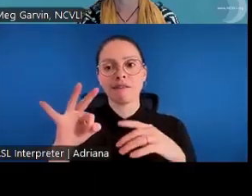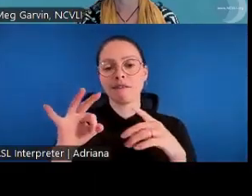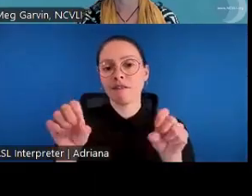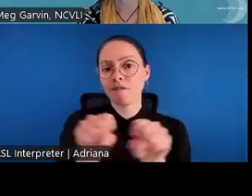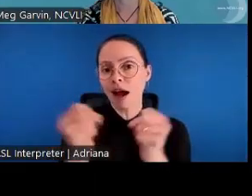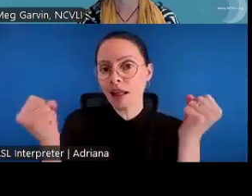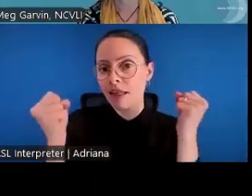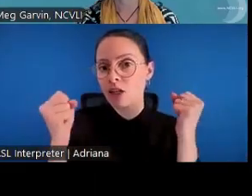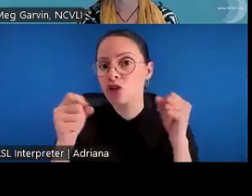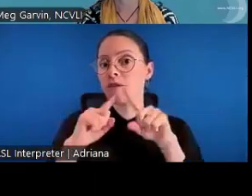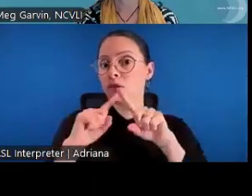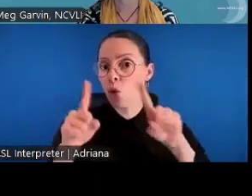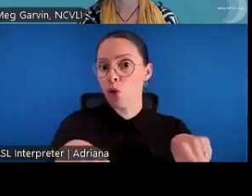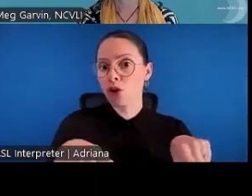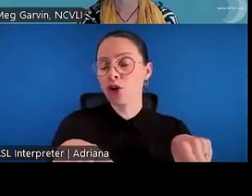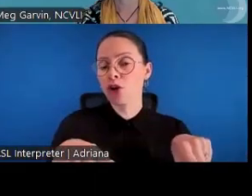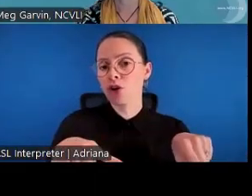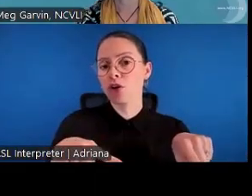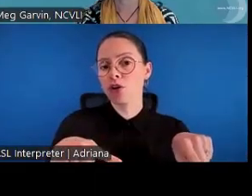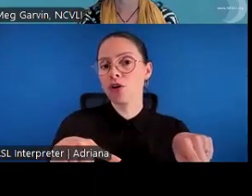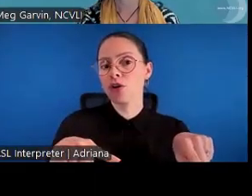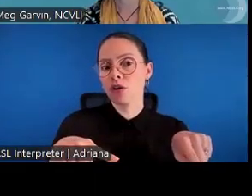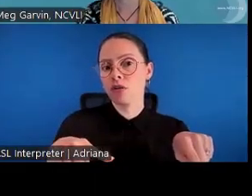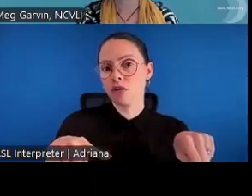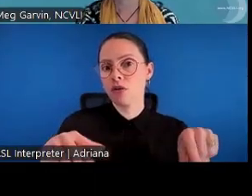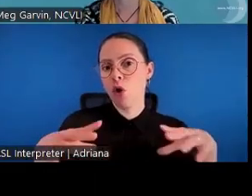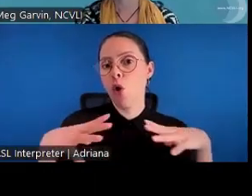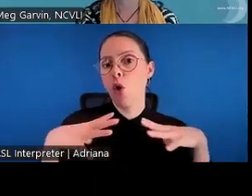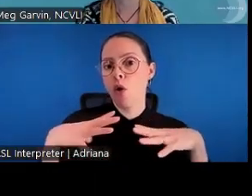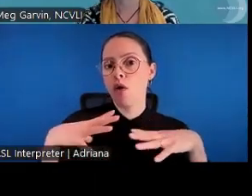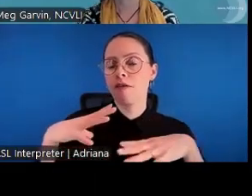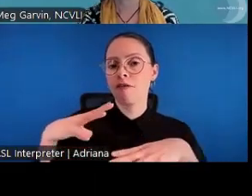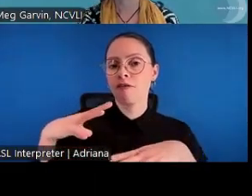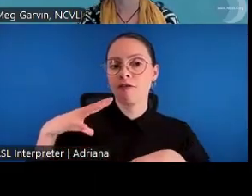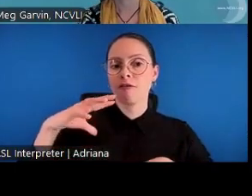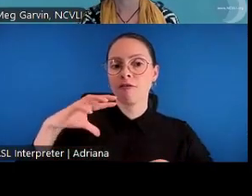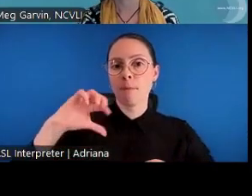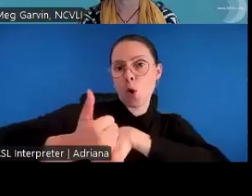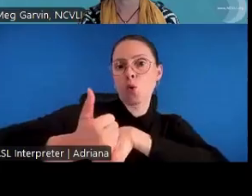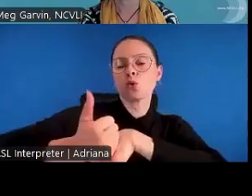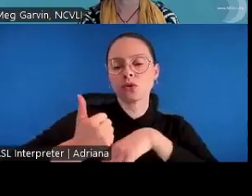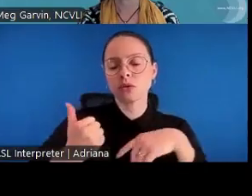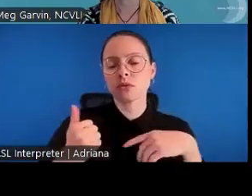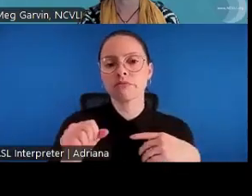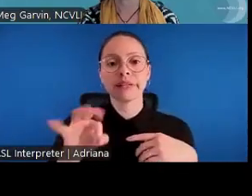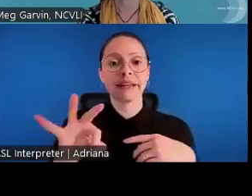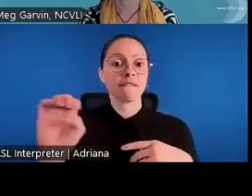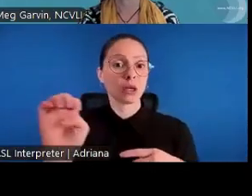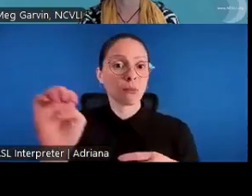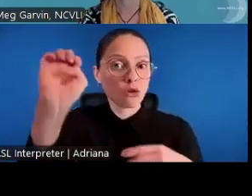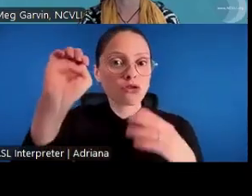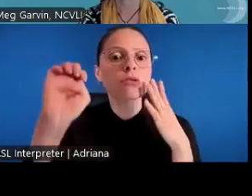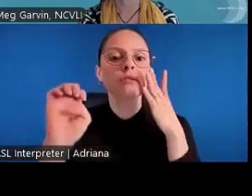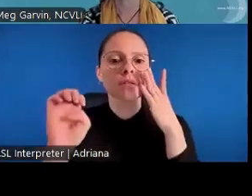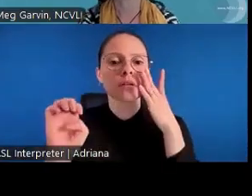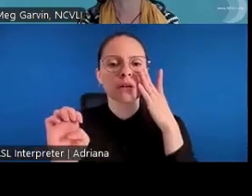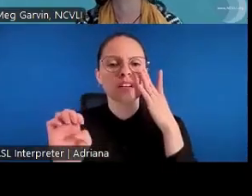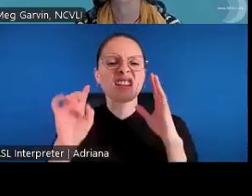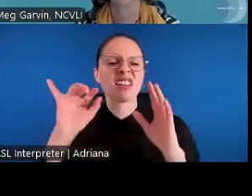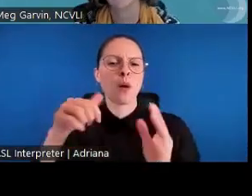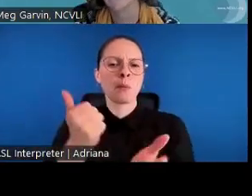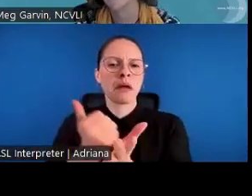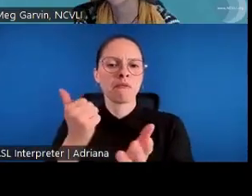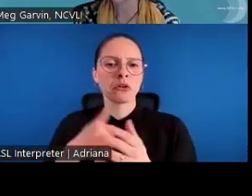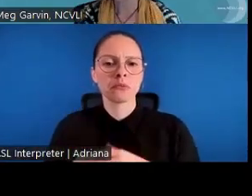post. So I mean, that can be, if there's an emergency or something like that, that will be helpful. Yeah,